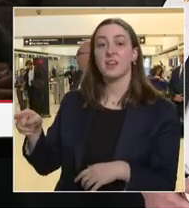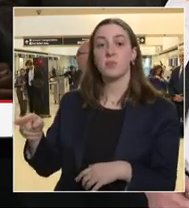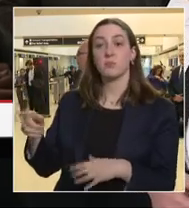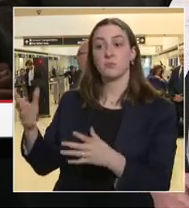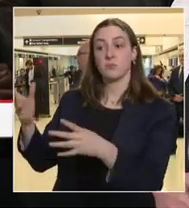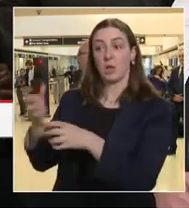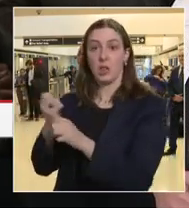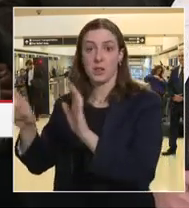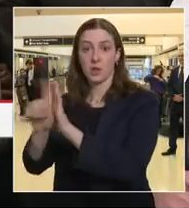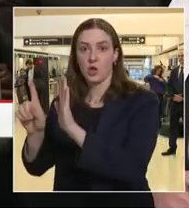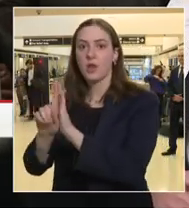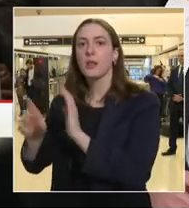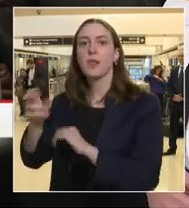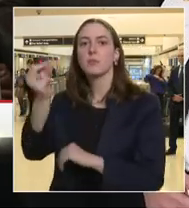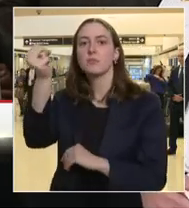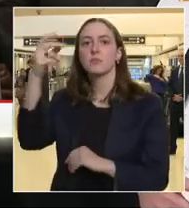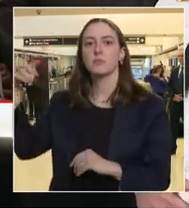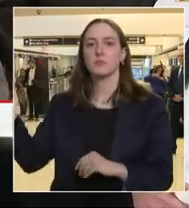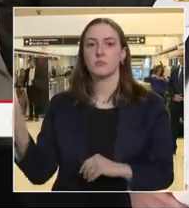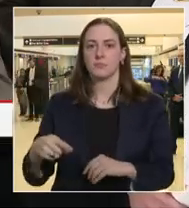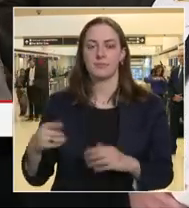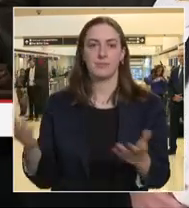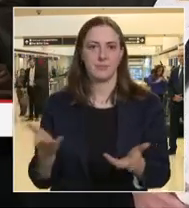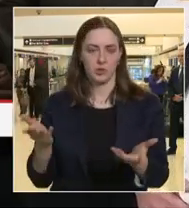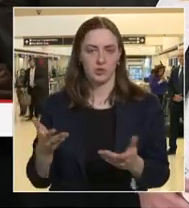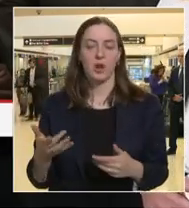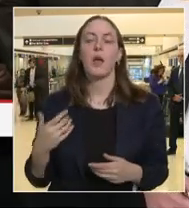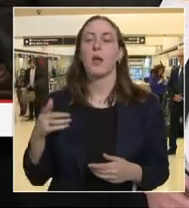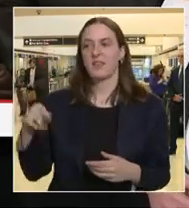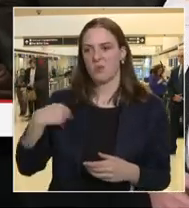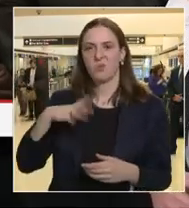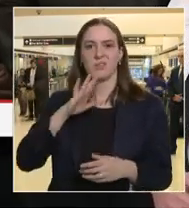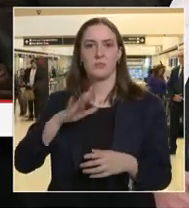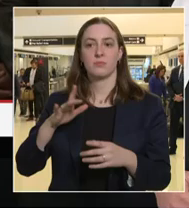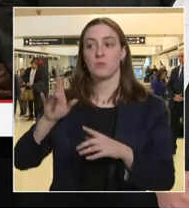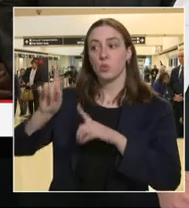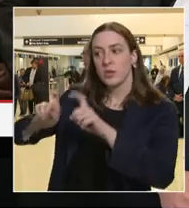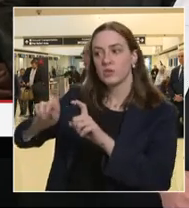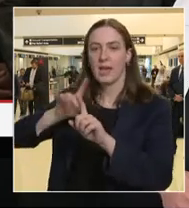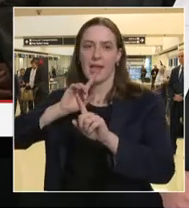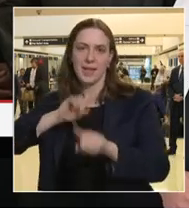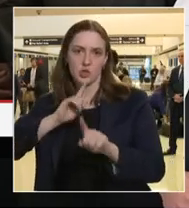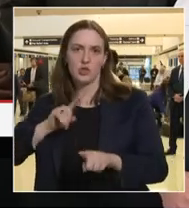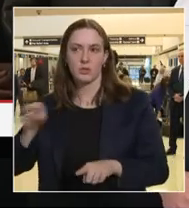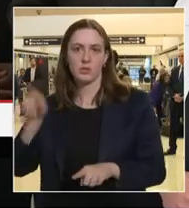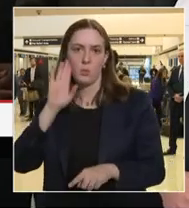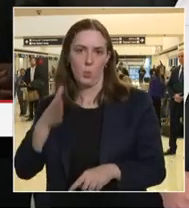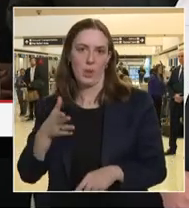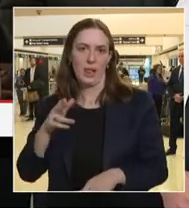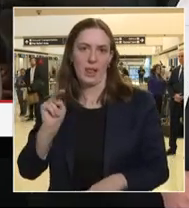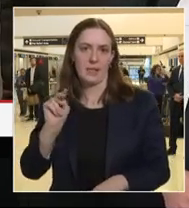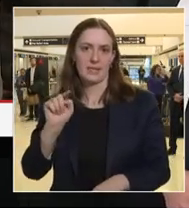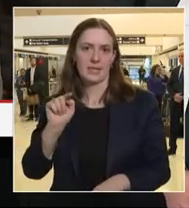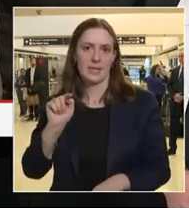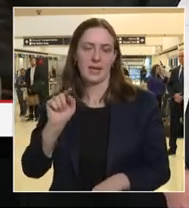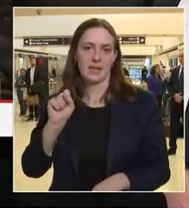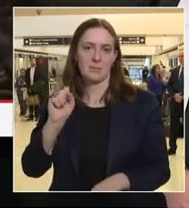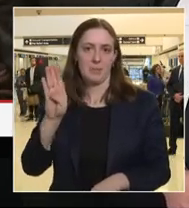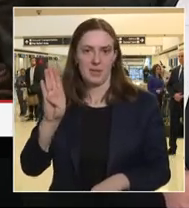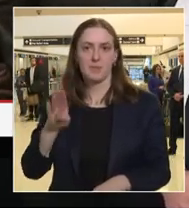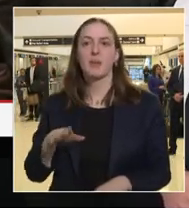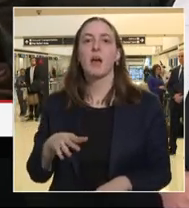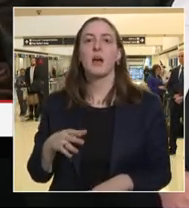be doing the work and playing lead in answering the many questions that we have. And that's as it should be. It's not a time to speculate. It's a time